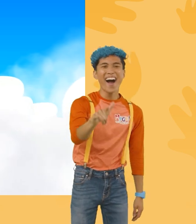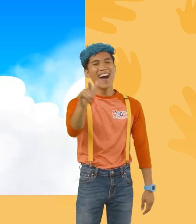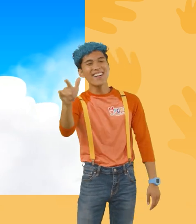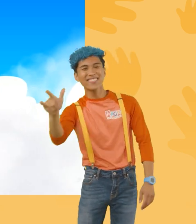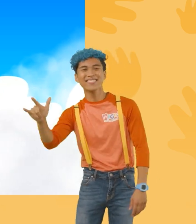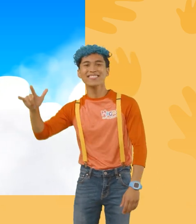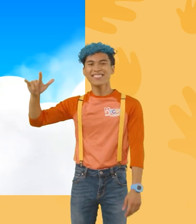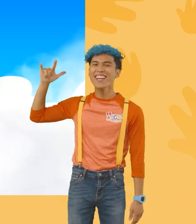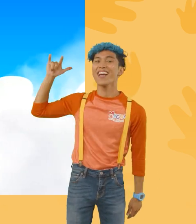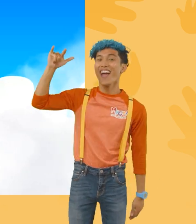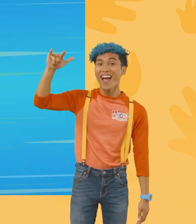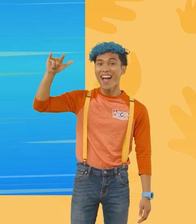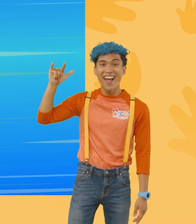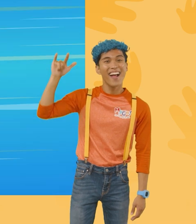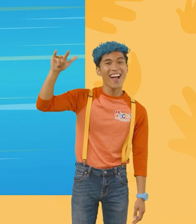Sky.